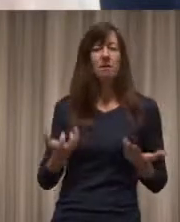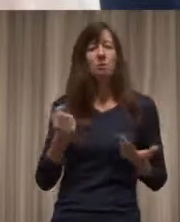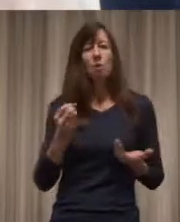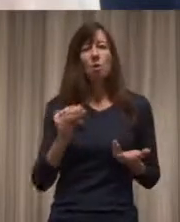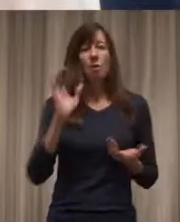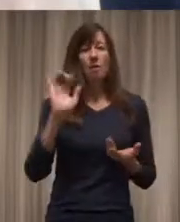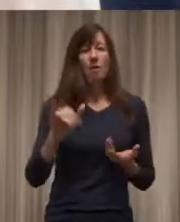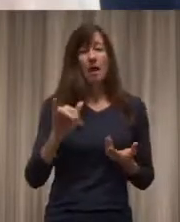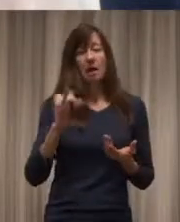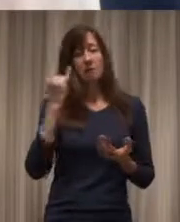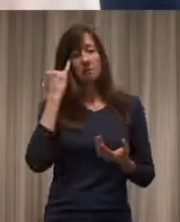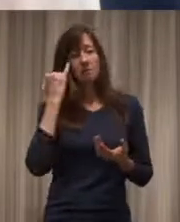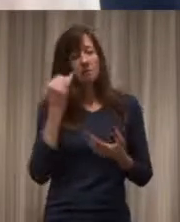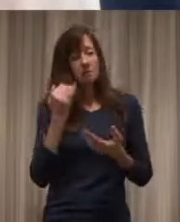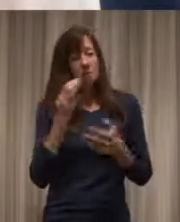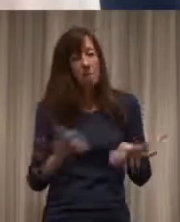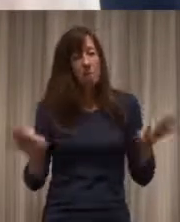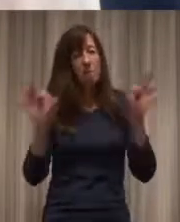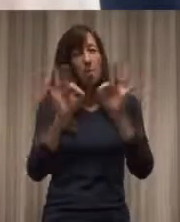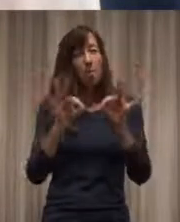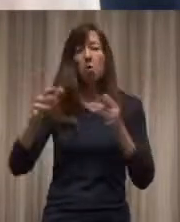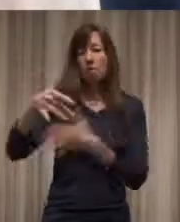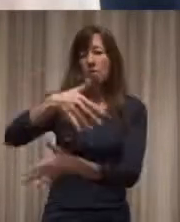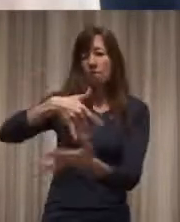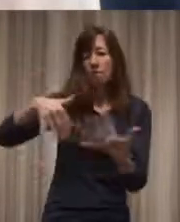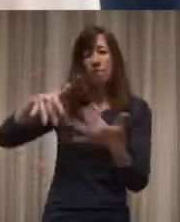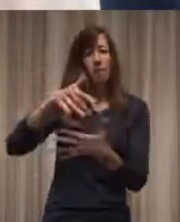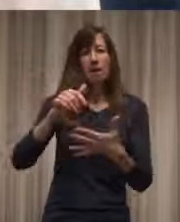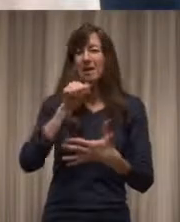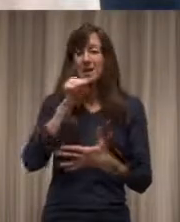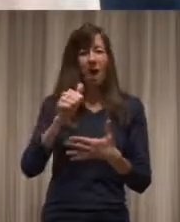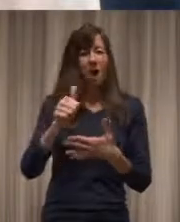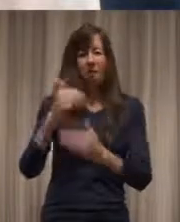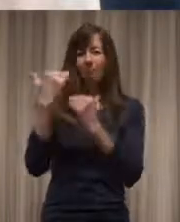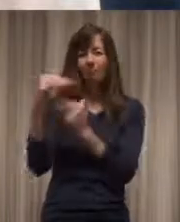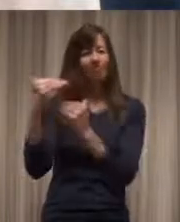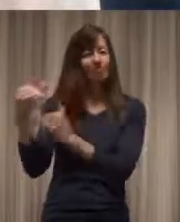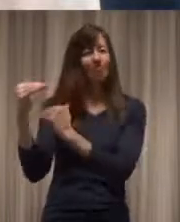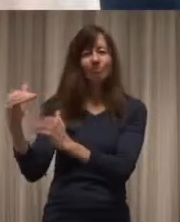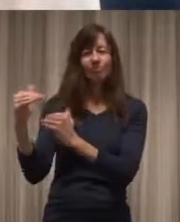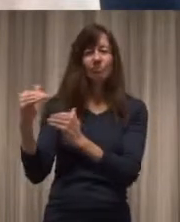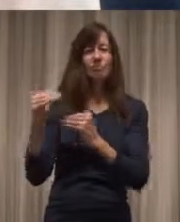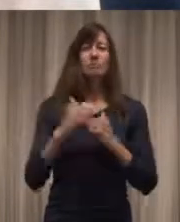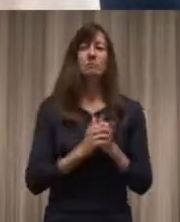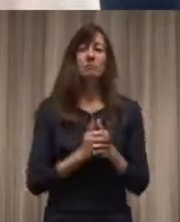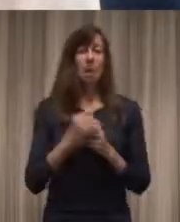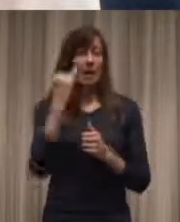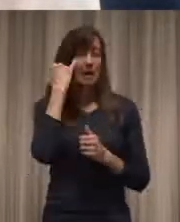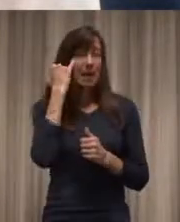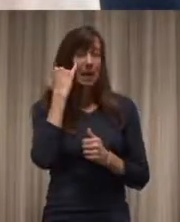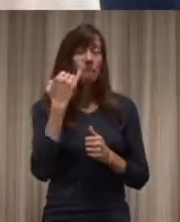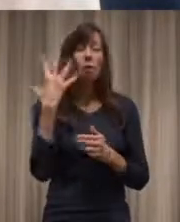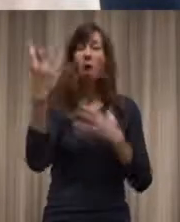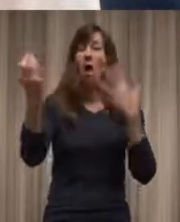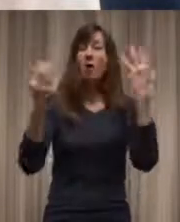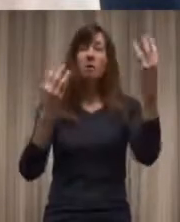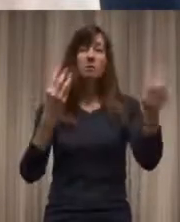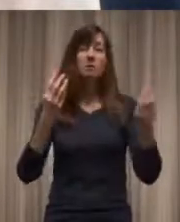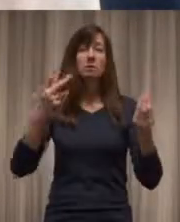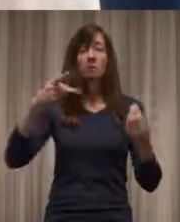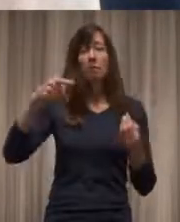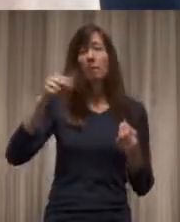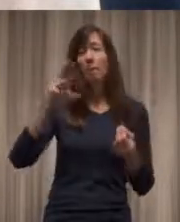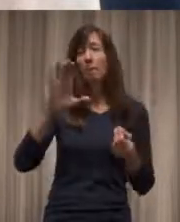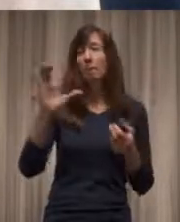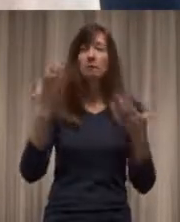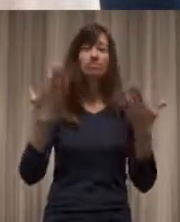the wave. Of course, that's not an excuse to not, when you're out in public, of course, whether you're grocery shopping or